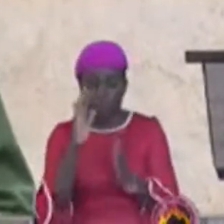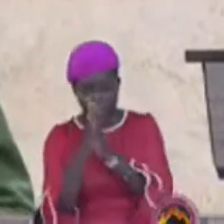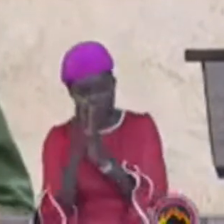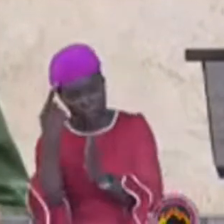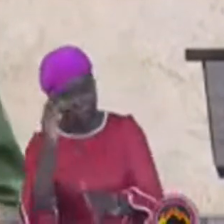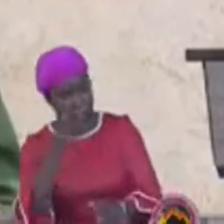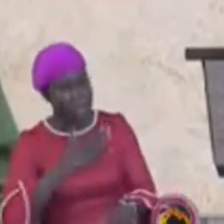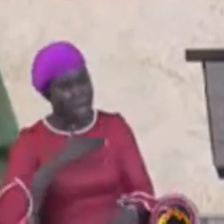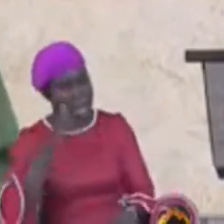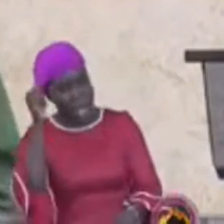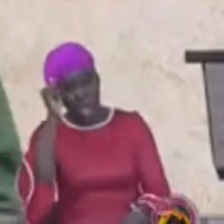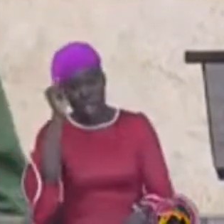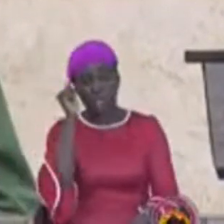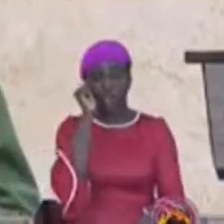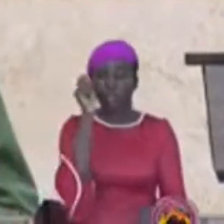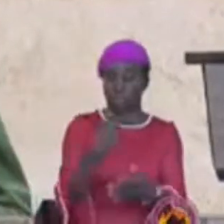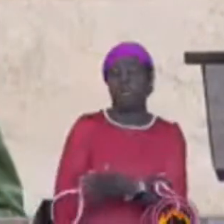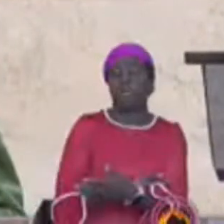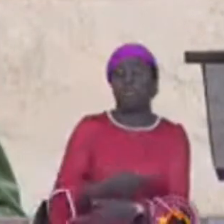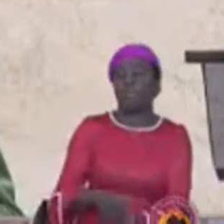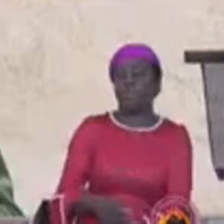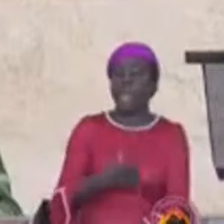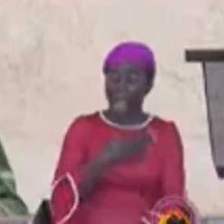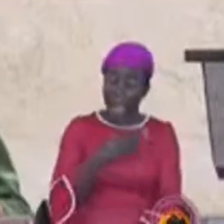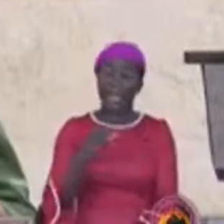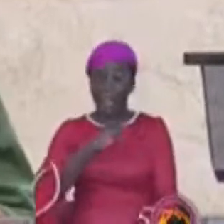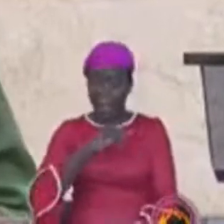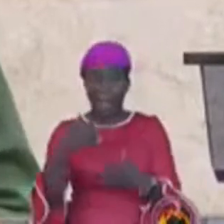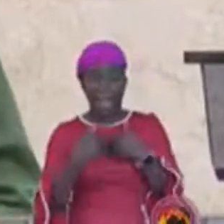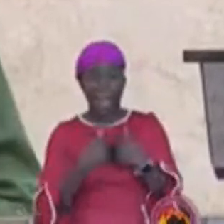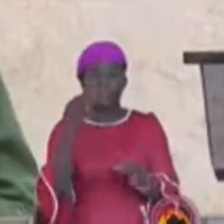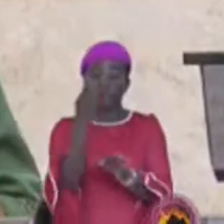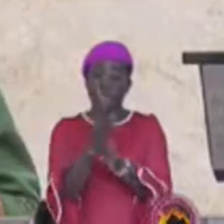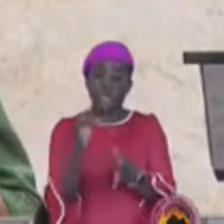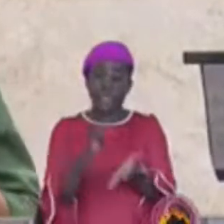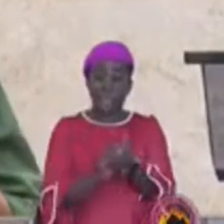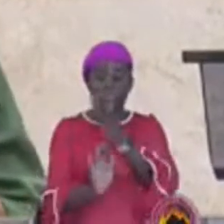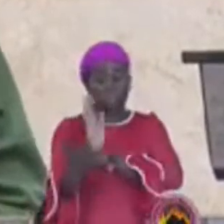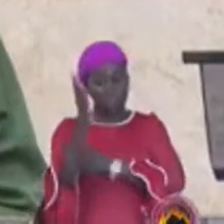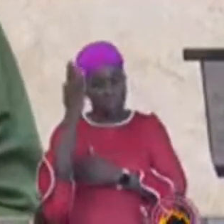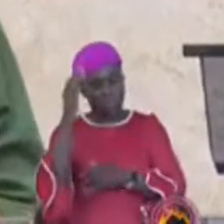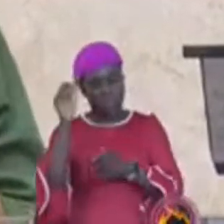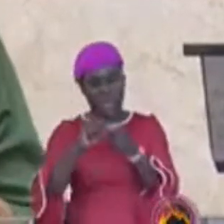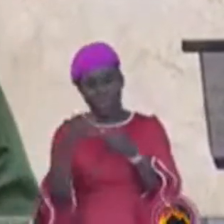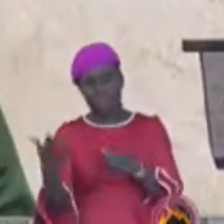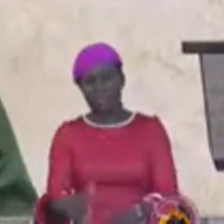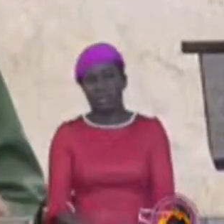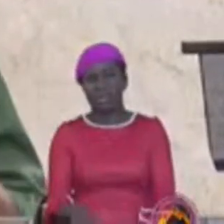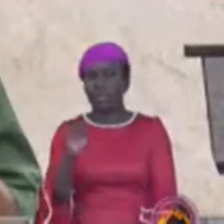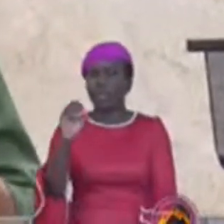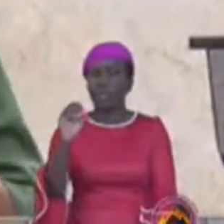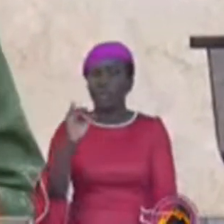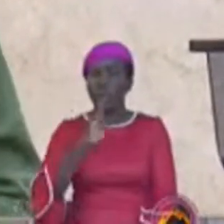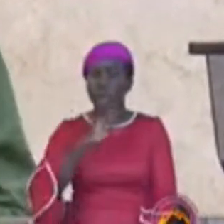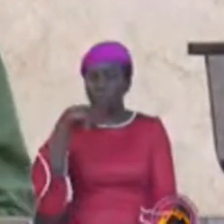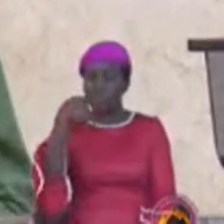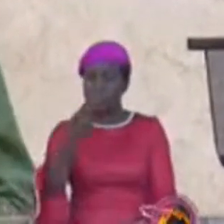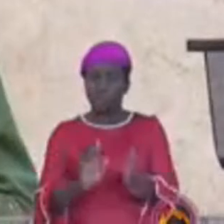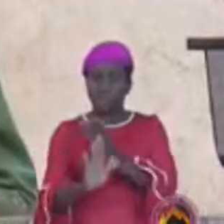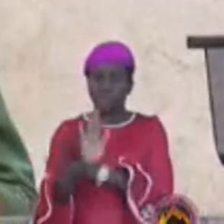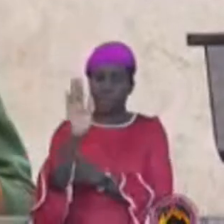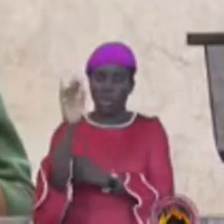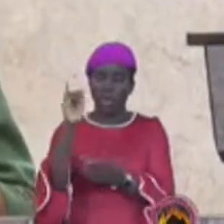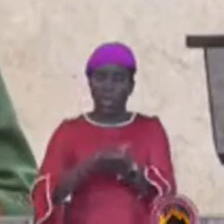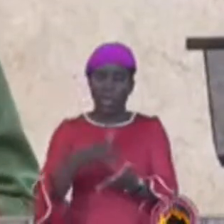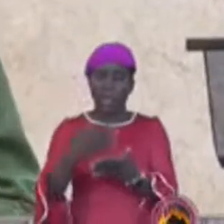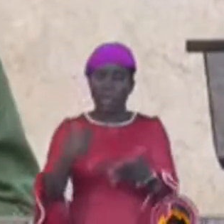have faith in God that God knows everything. So, and I told God, I said, before the end of that